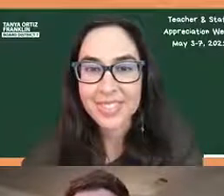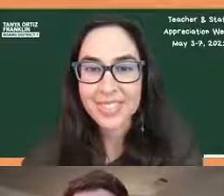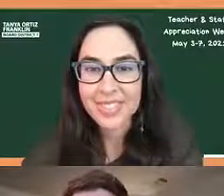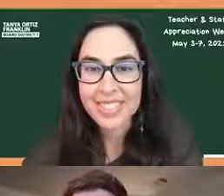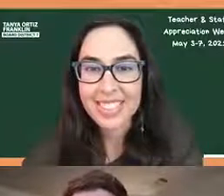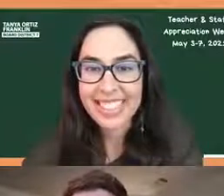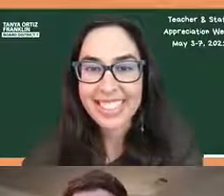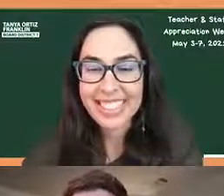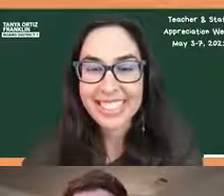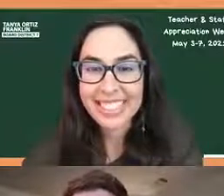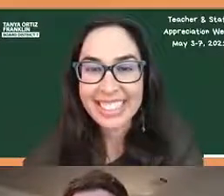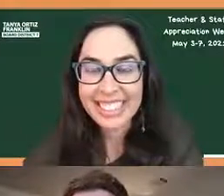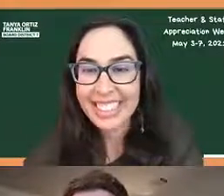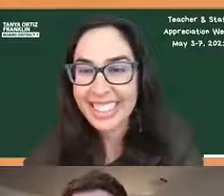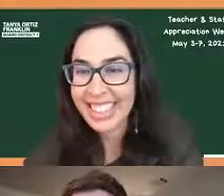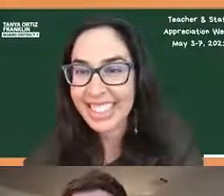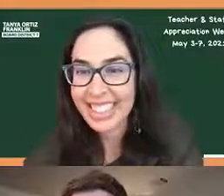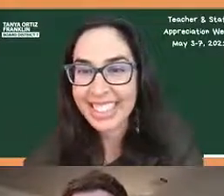Okay.